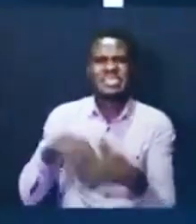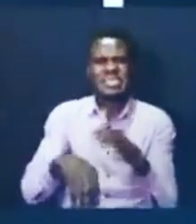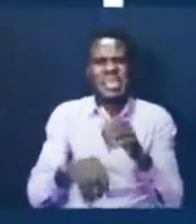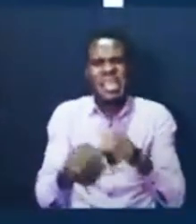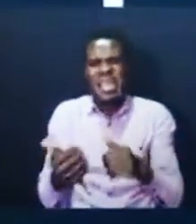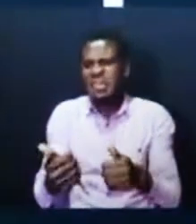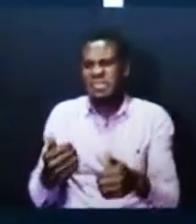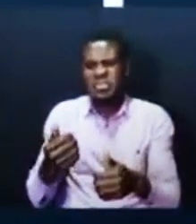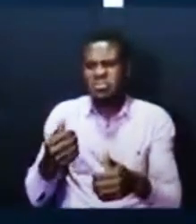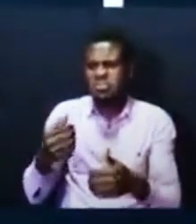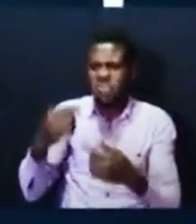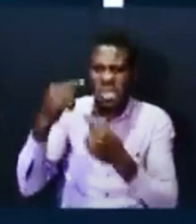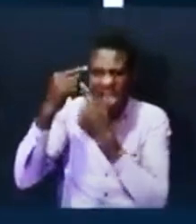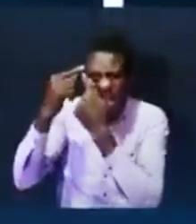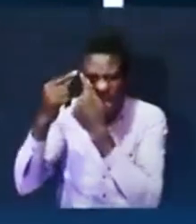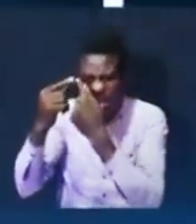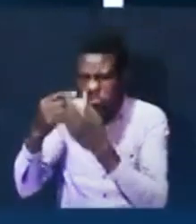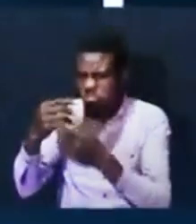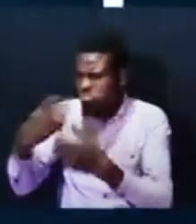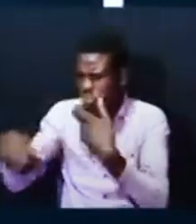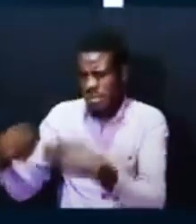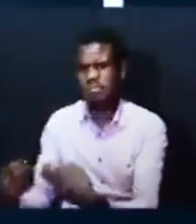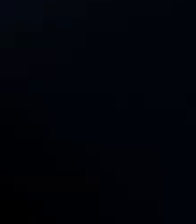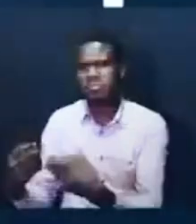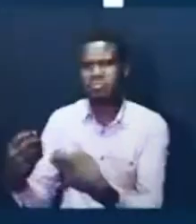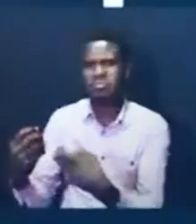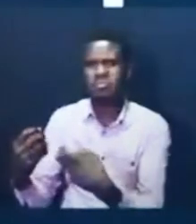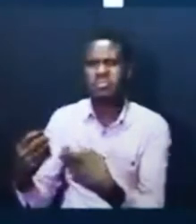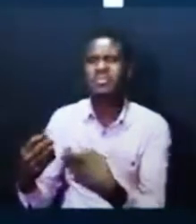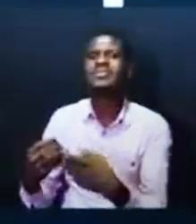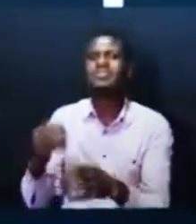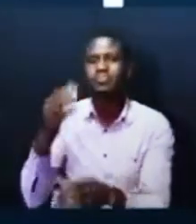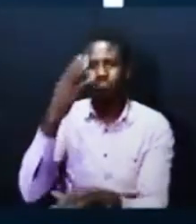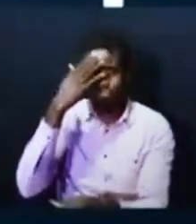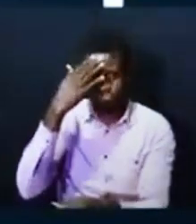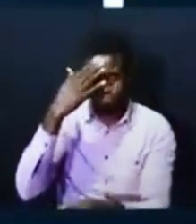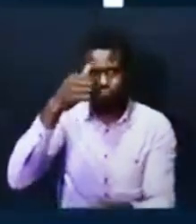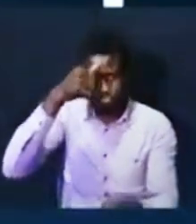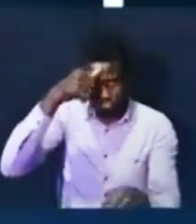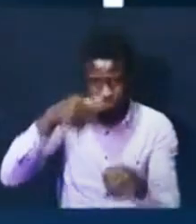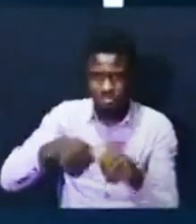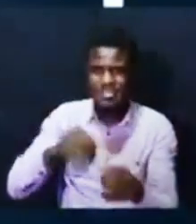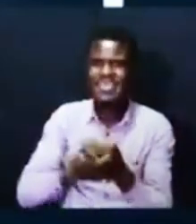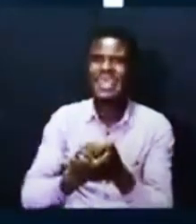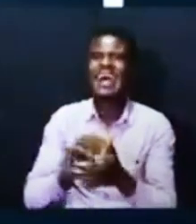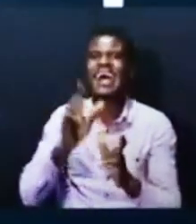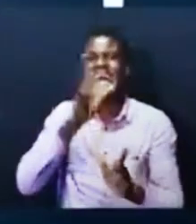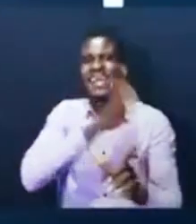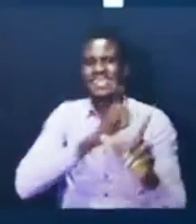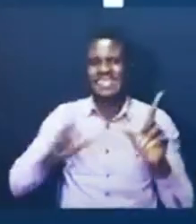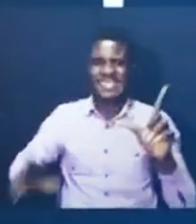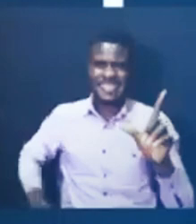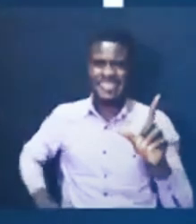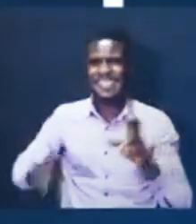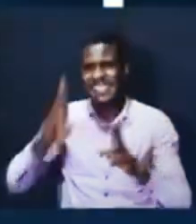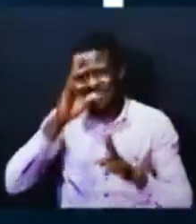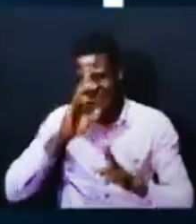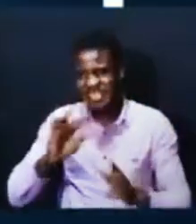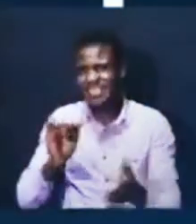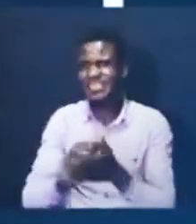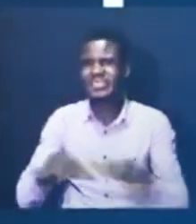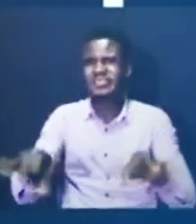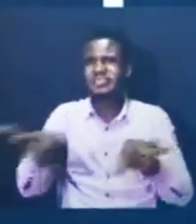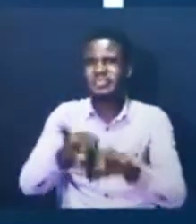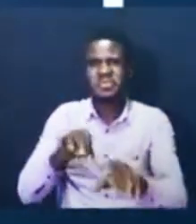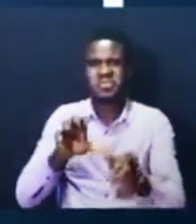any condition, remember that is the Lord's honor that is at stake in your life, not your